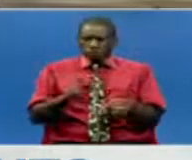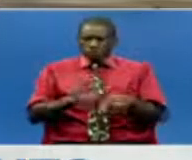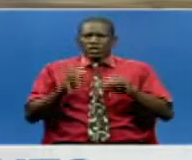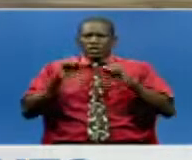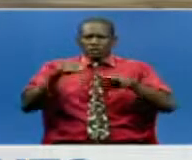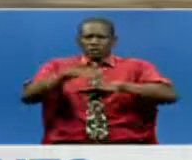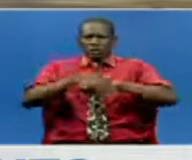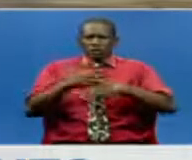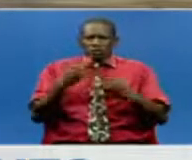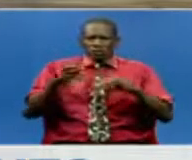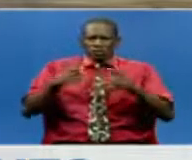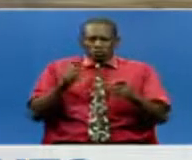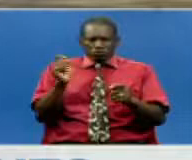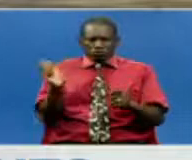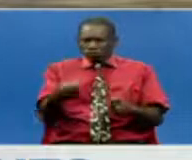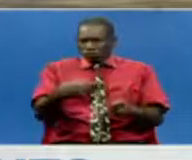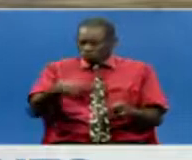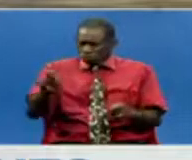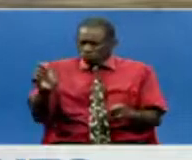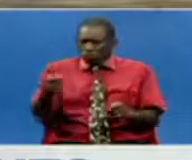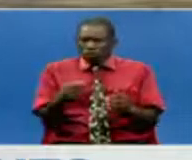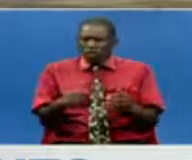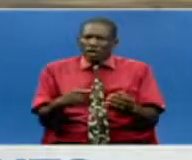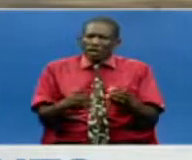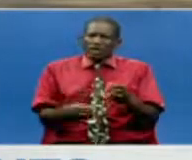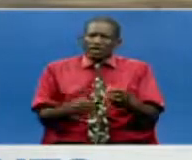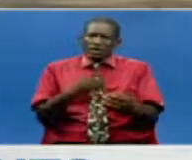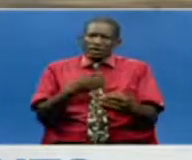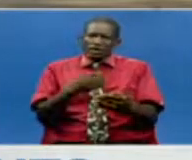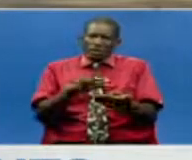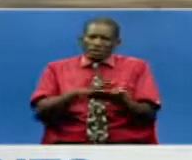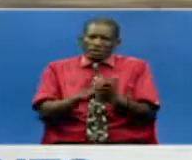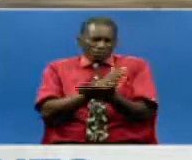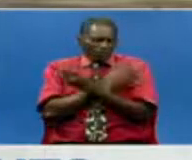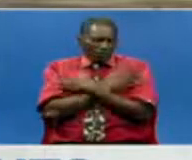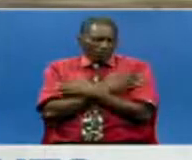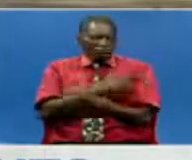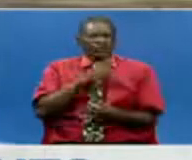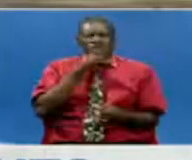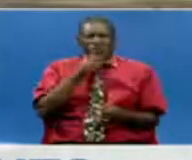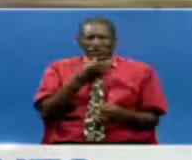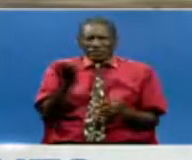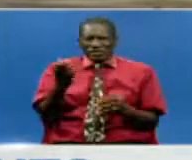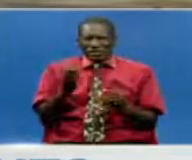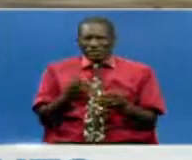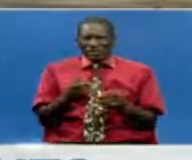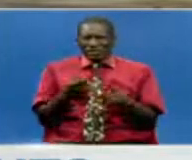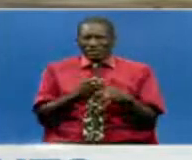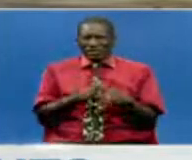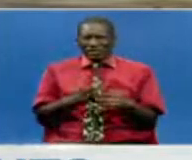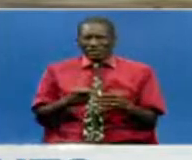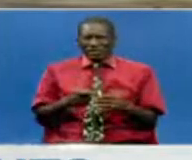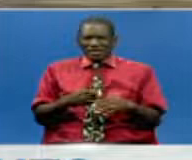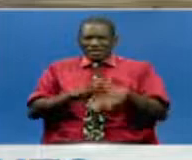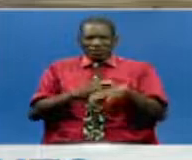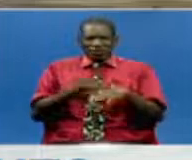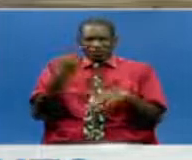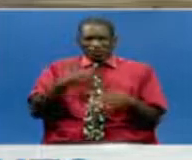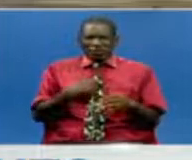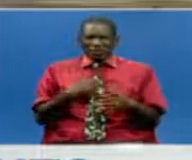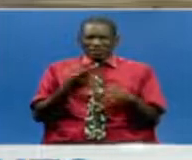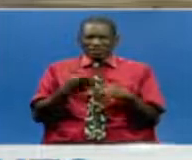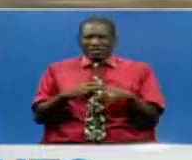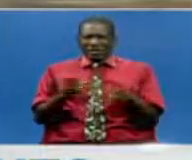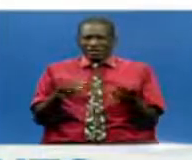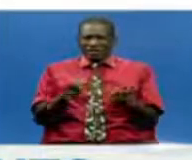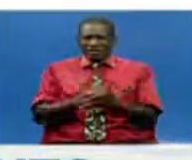I talk about the game. Then I made friendship with the boys. I don't cane them, they are good to me. Then